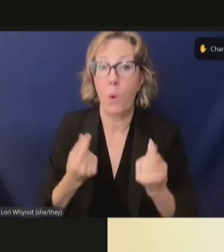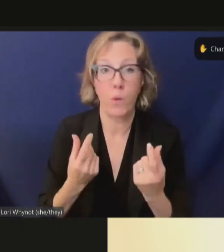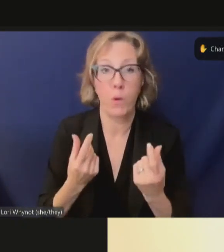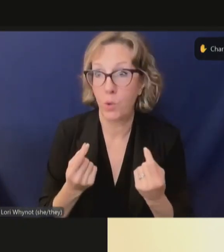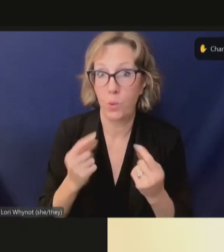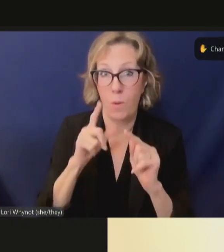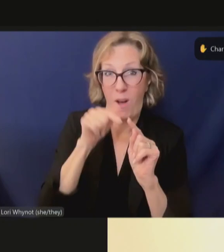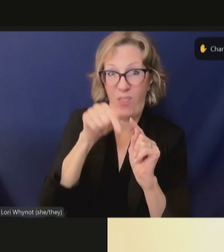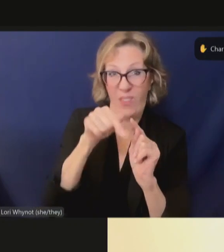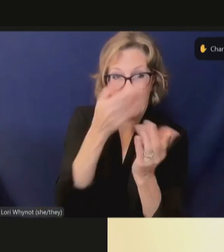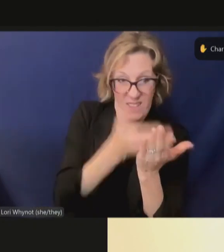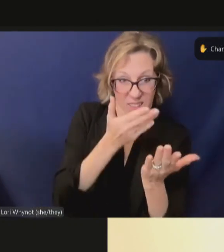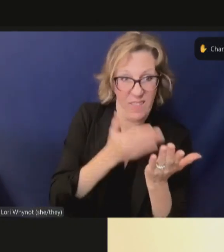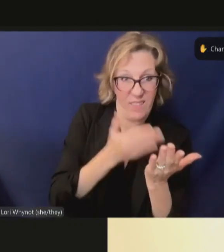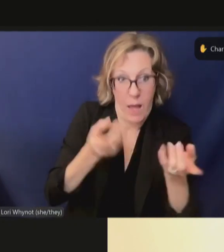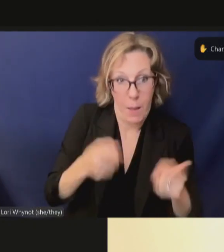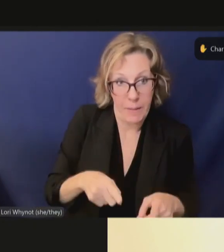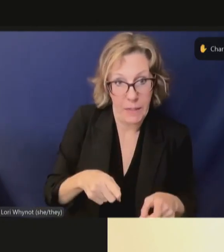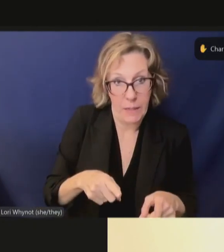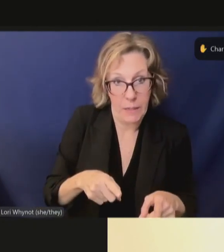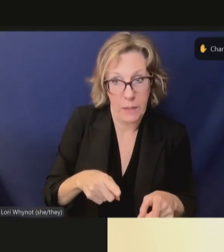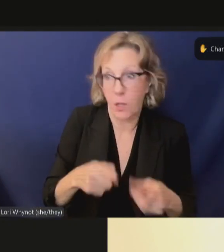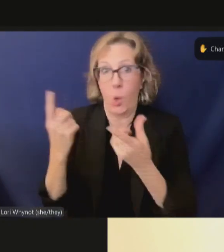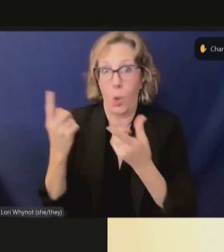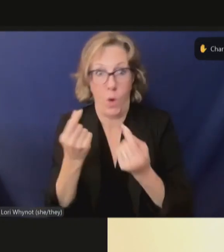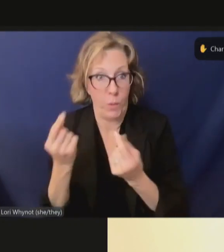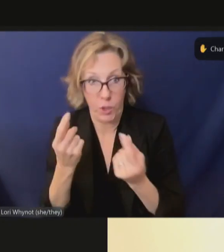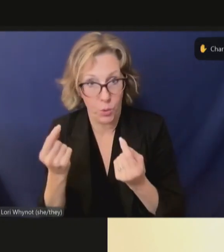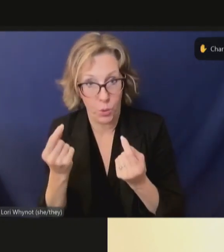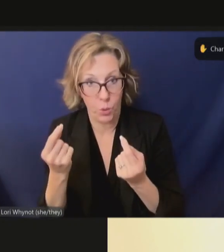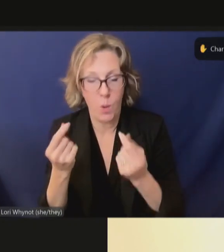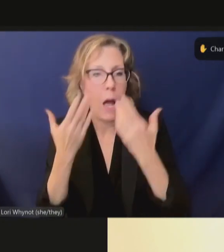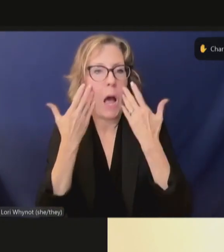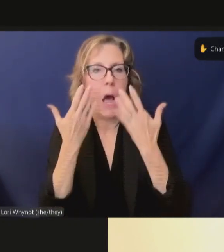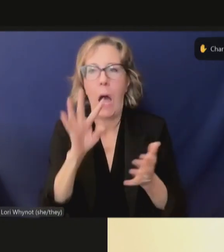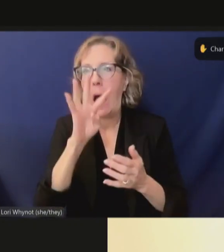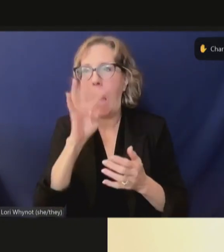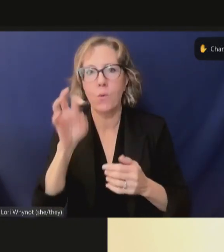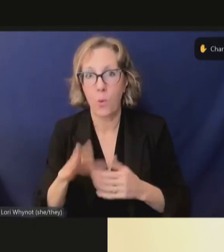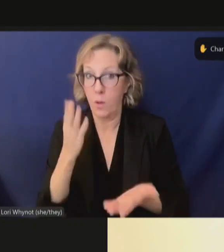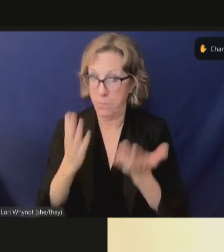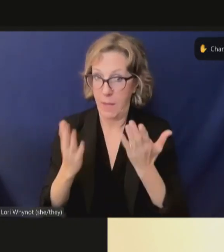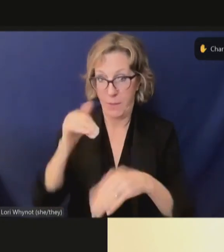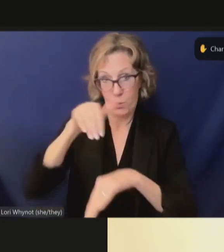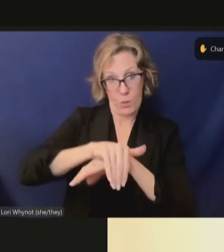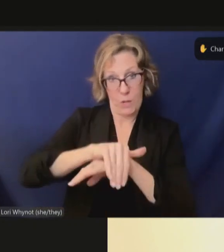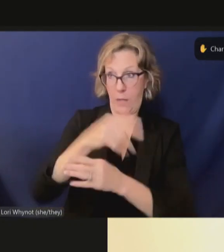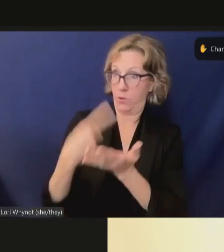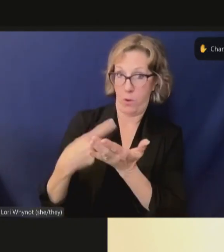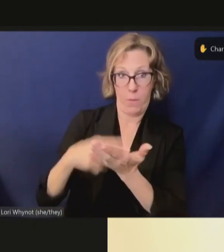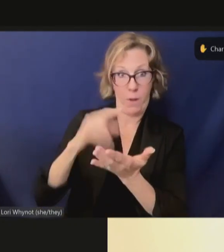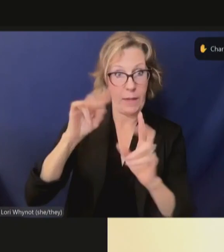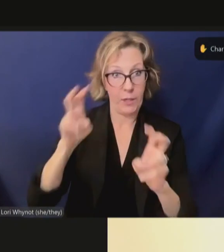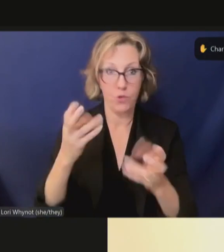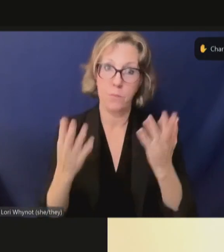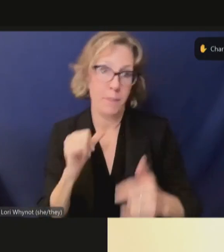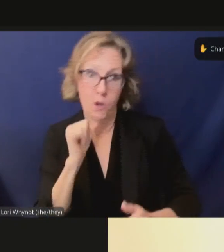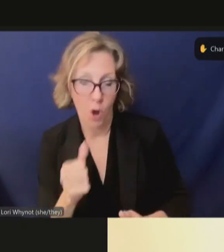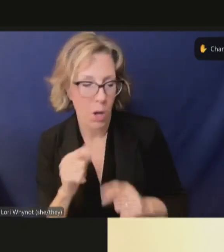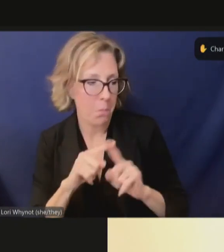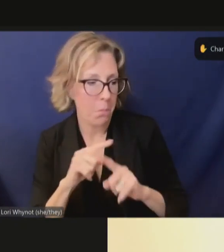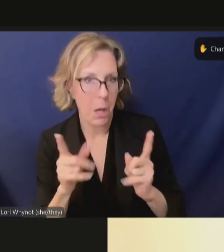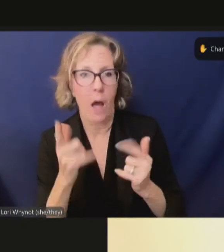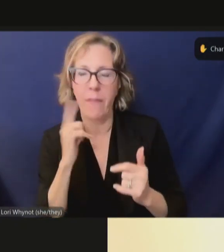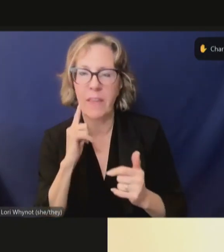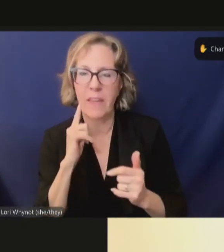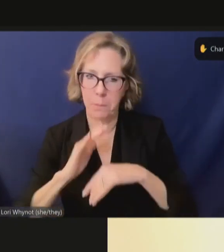don't know. Maybe we talk about it tonight, maybe we don't, but I think we at least should track